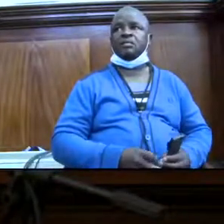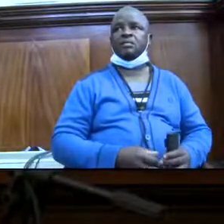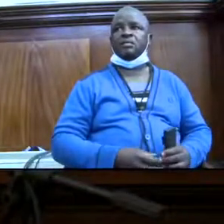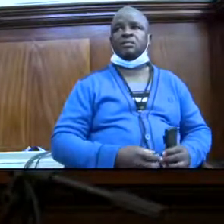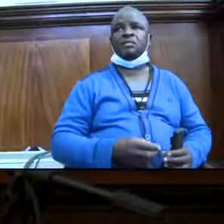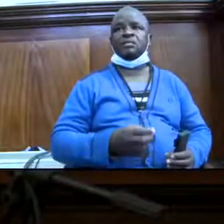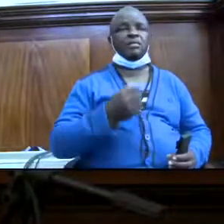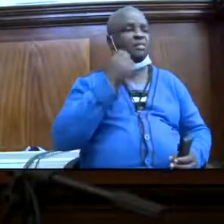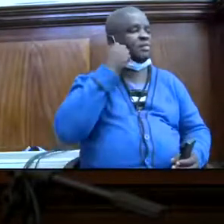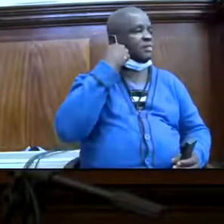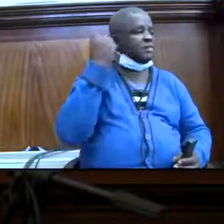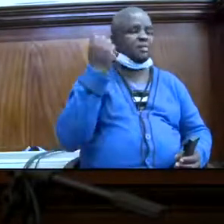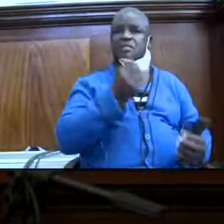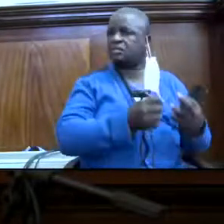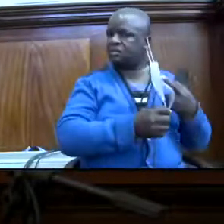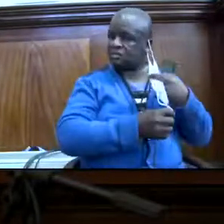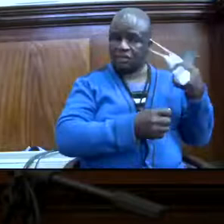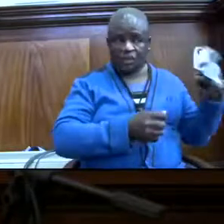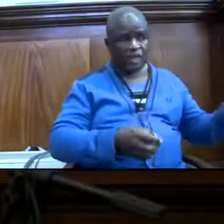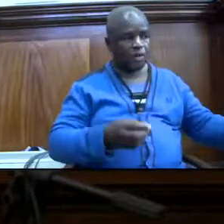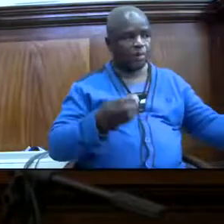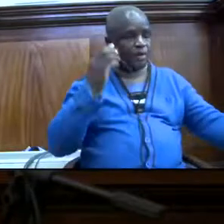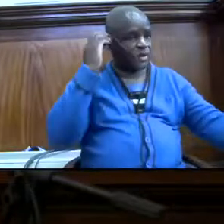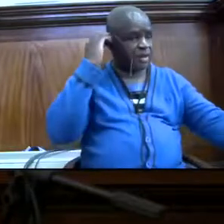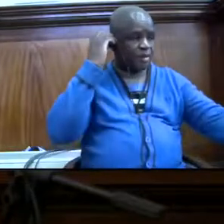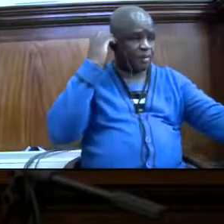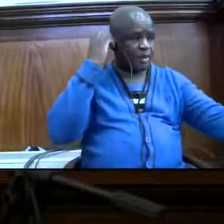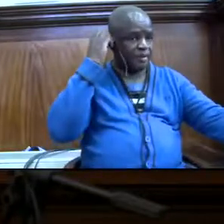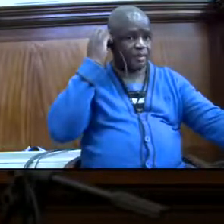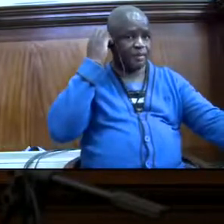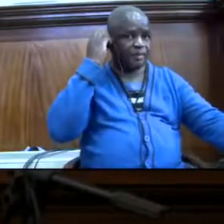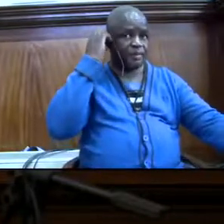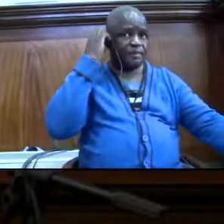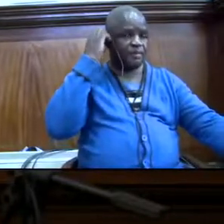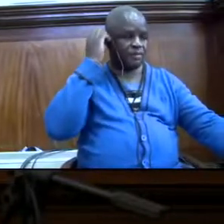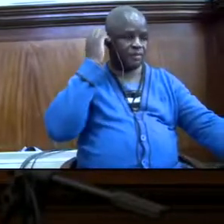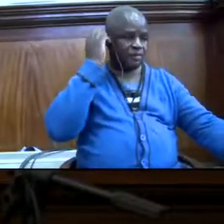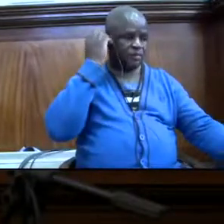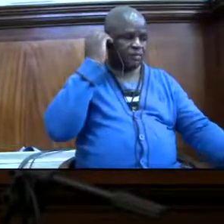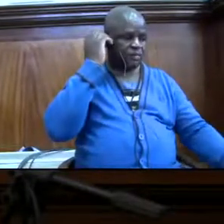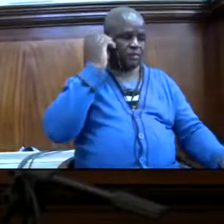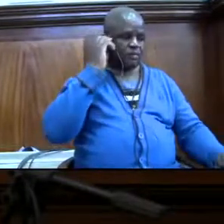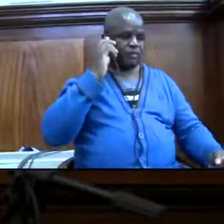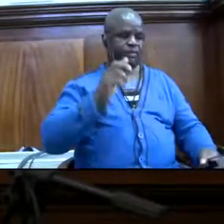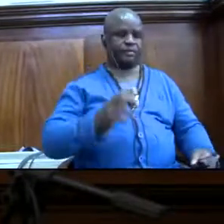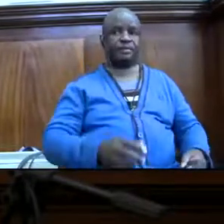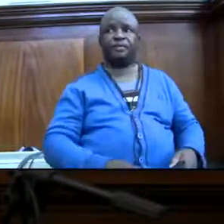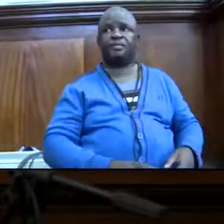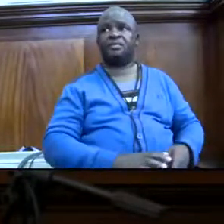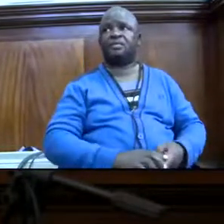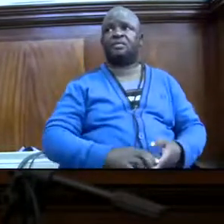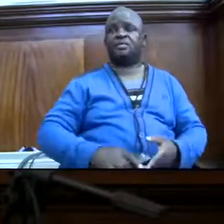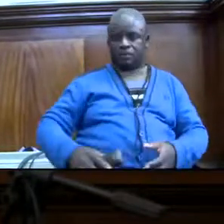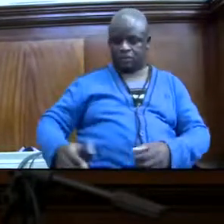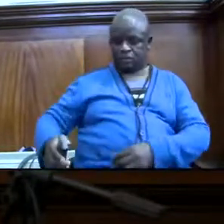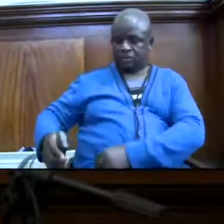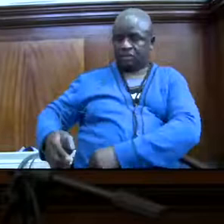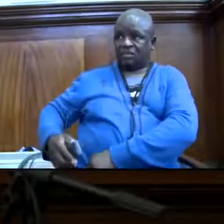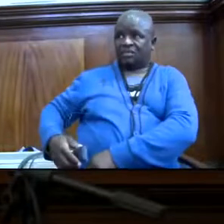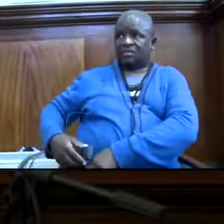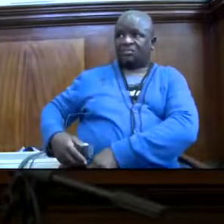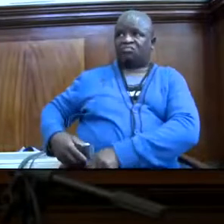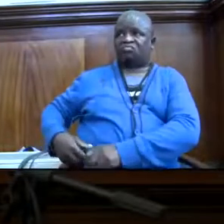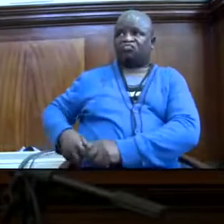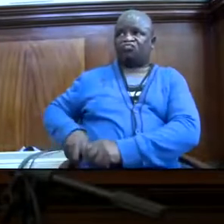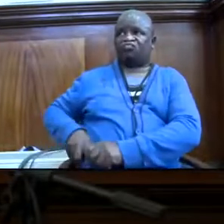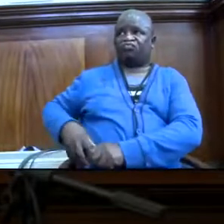different policies and resolution in that congress the one that we're going to submit